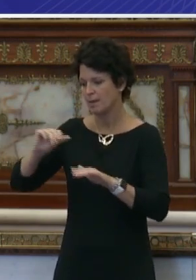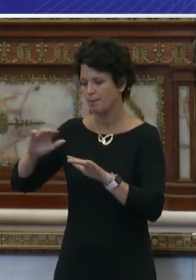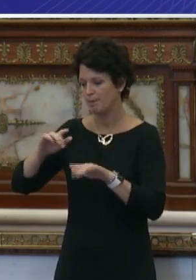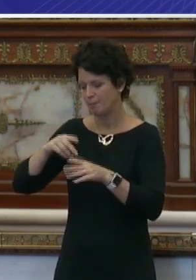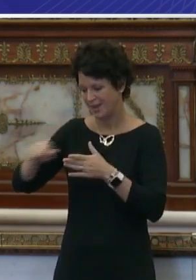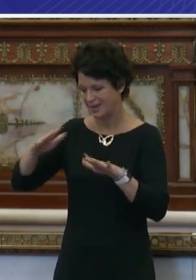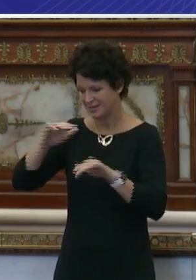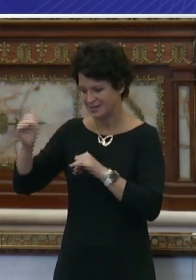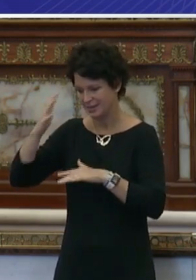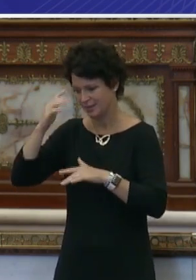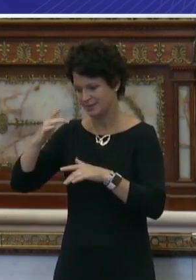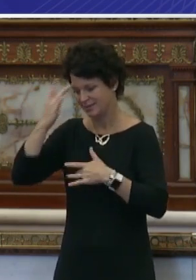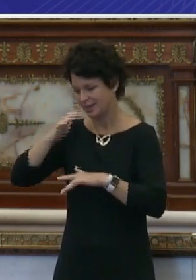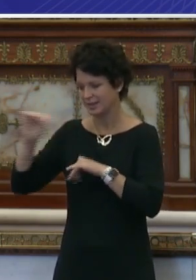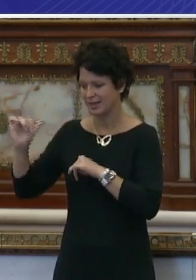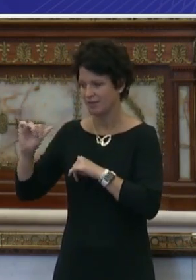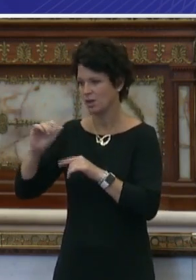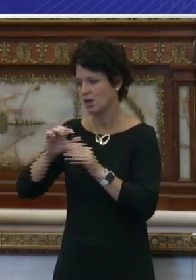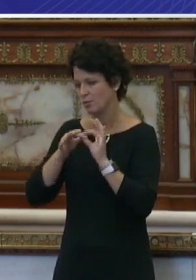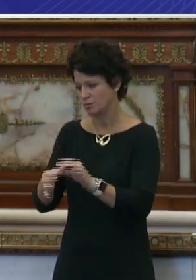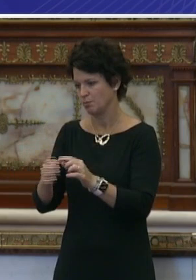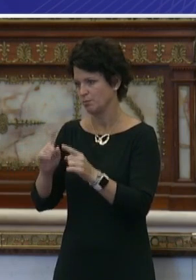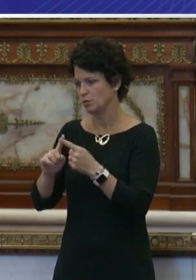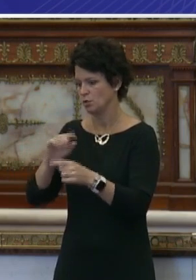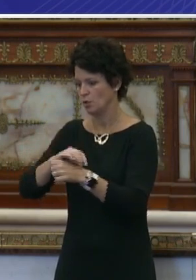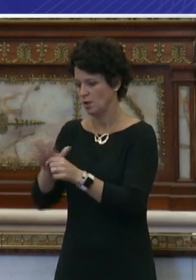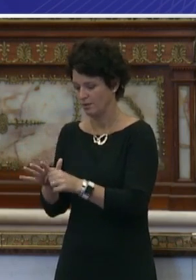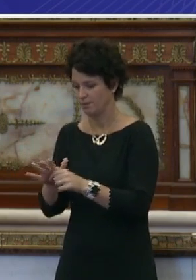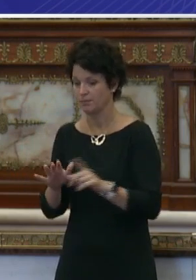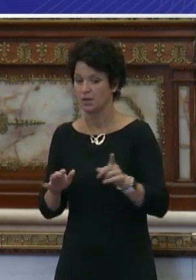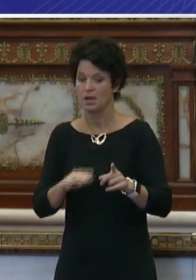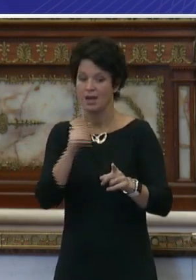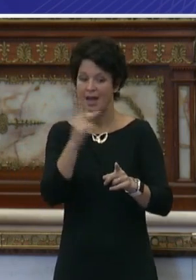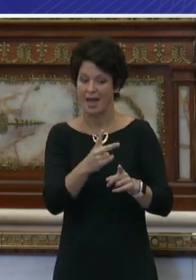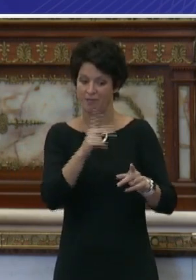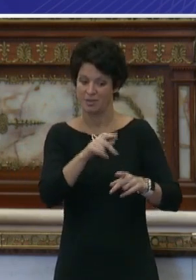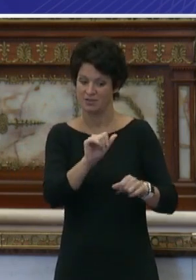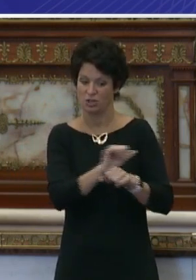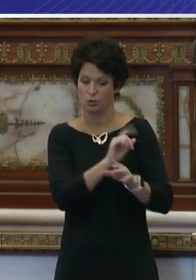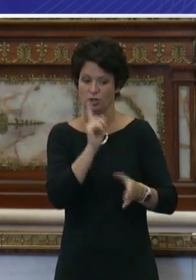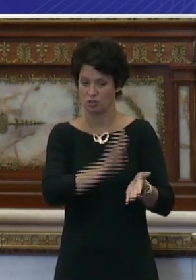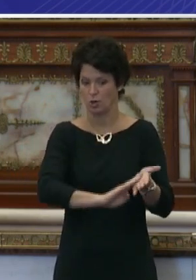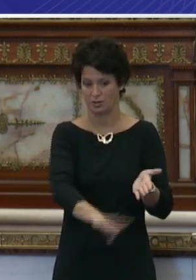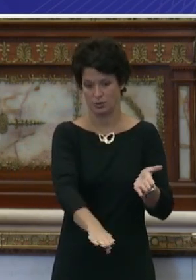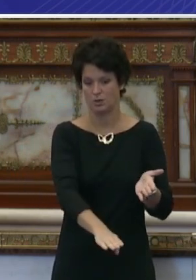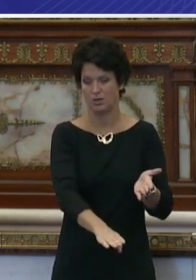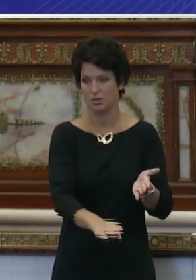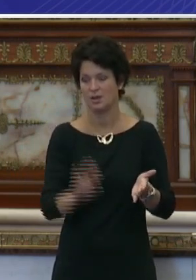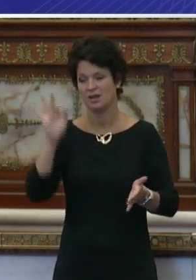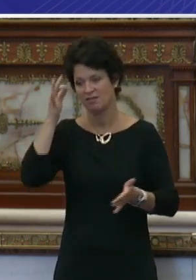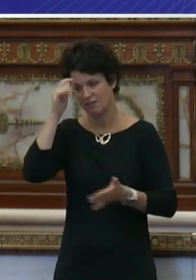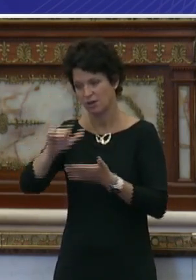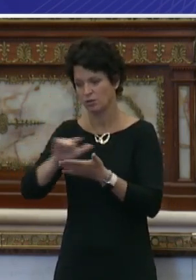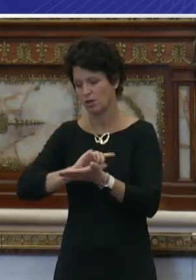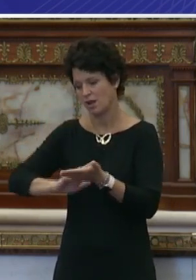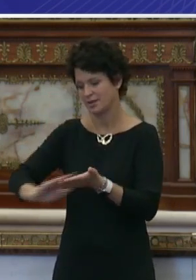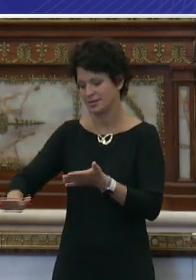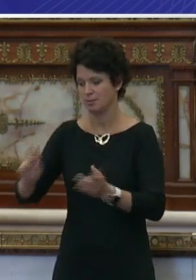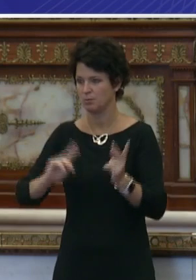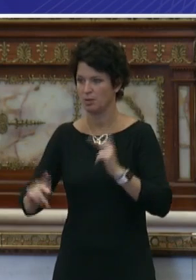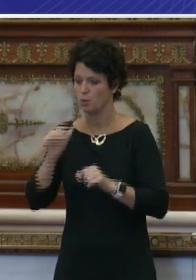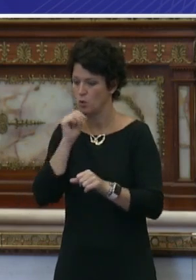legislation in response to COVID-19, as you've heard, approximately half of Pennsylvania's workers are excluded from it. The federal law exempts